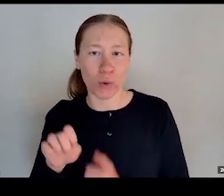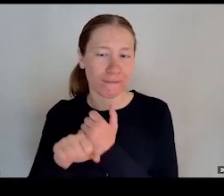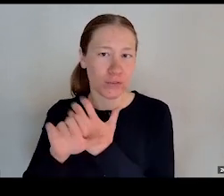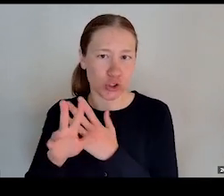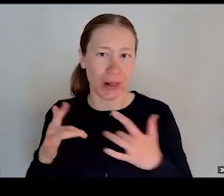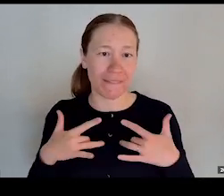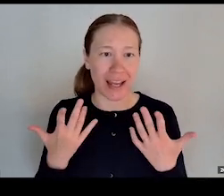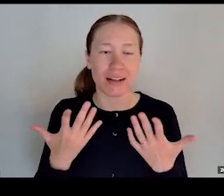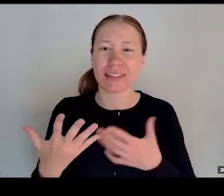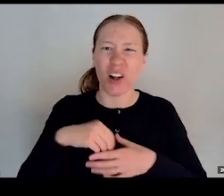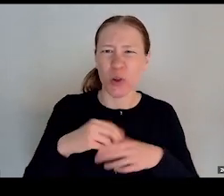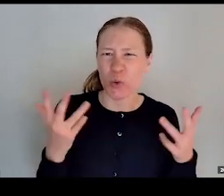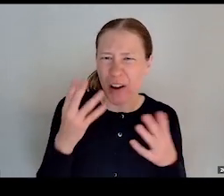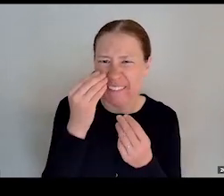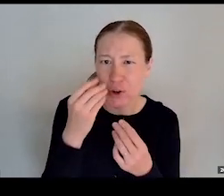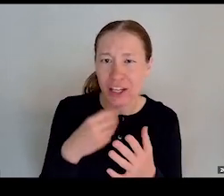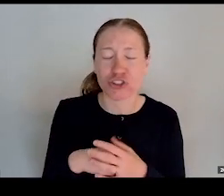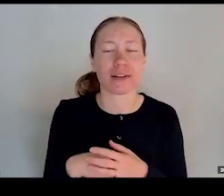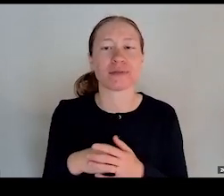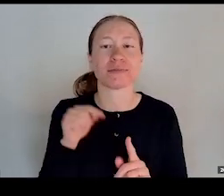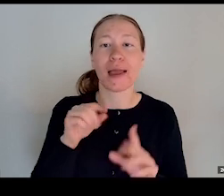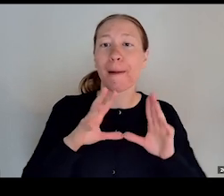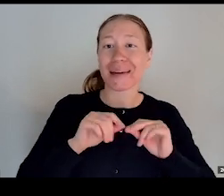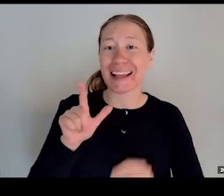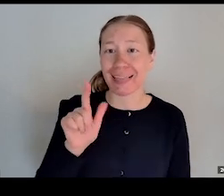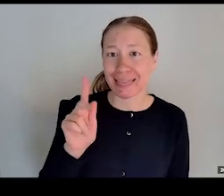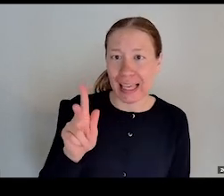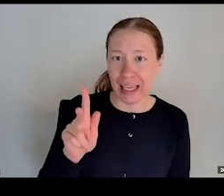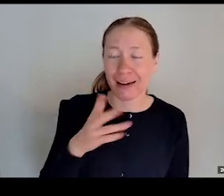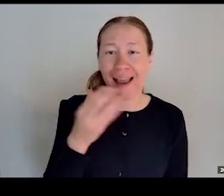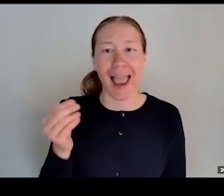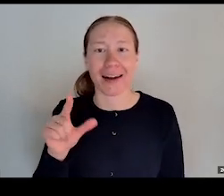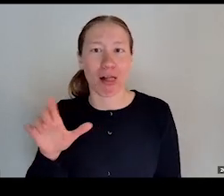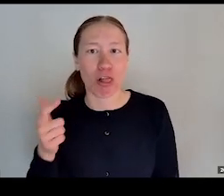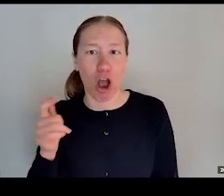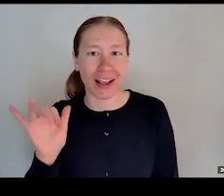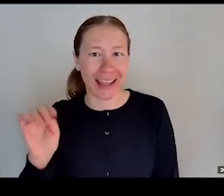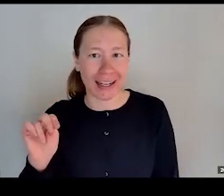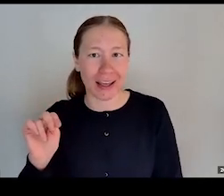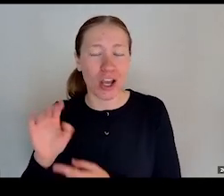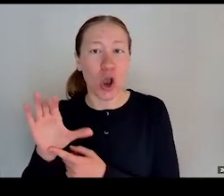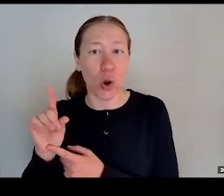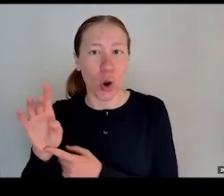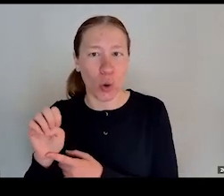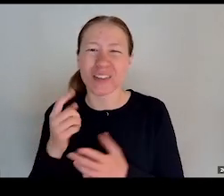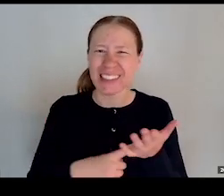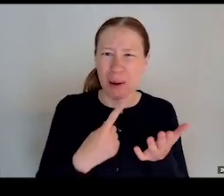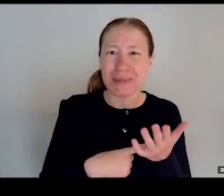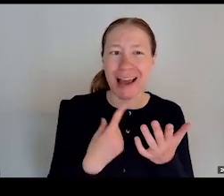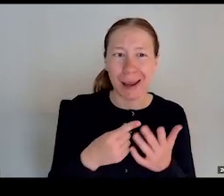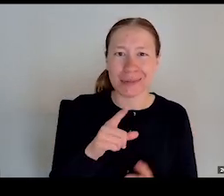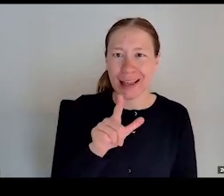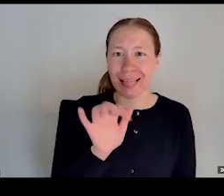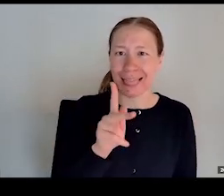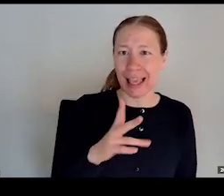your guests. So having a meeting link and a login code. Sometimes a link works for other individuals, and there are times where others have to type